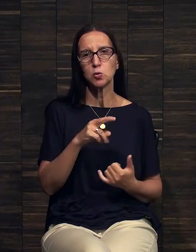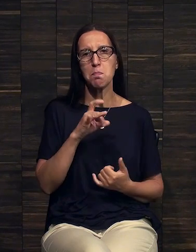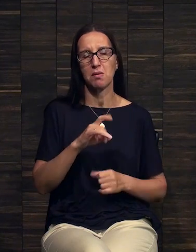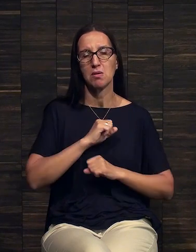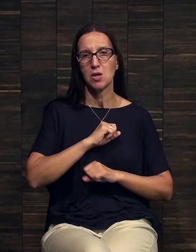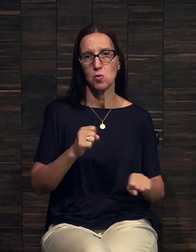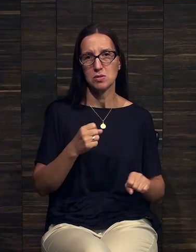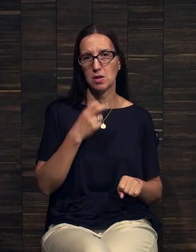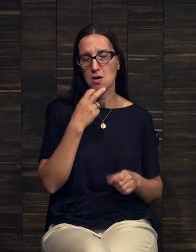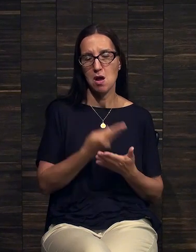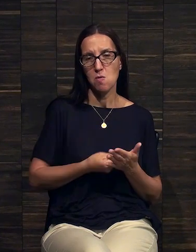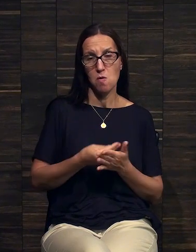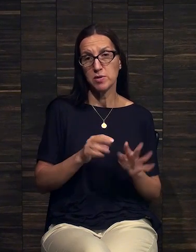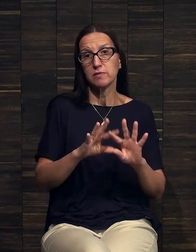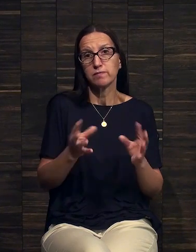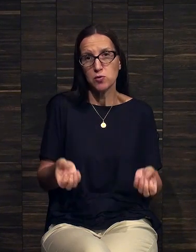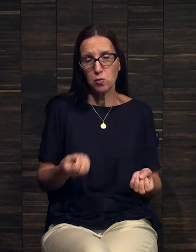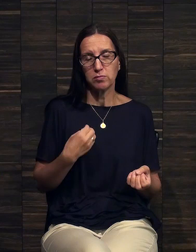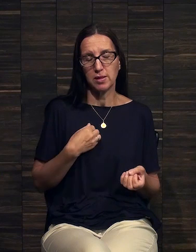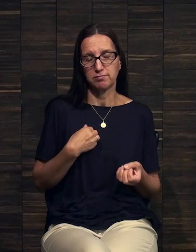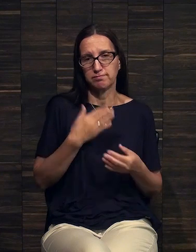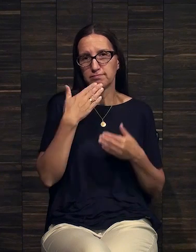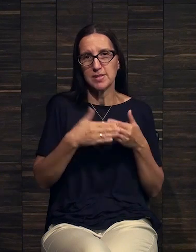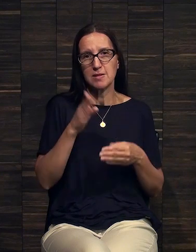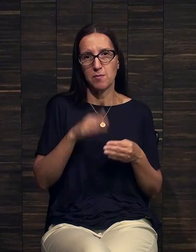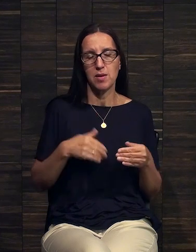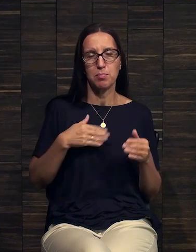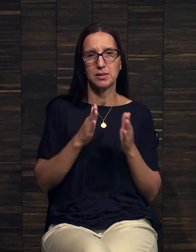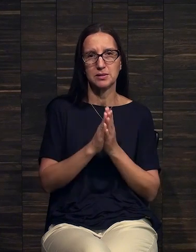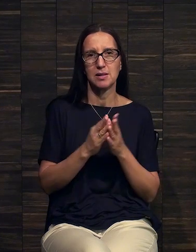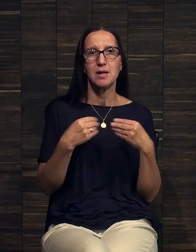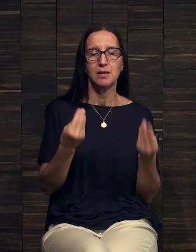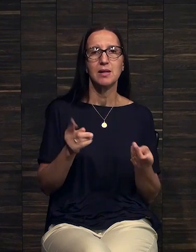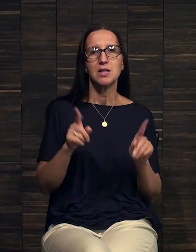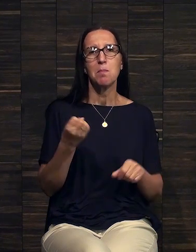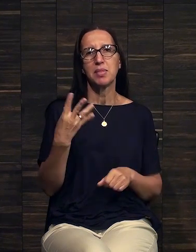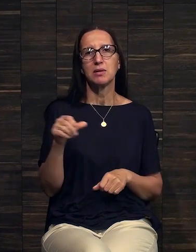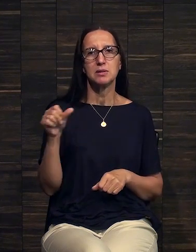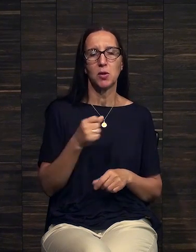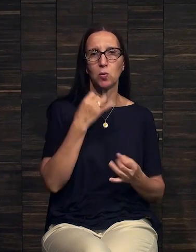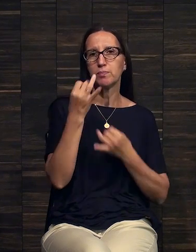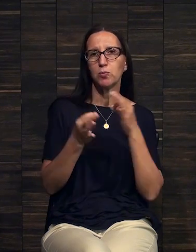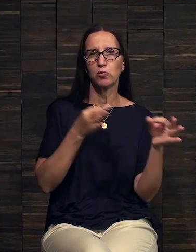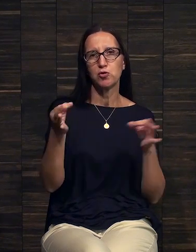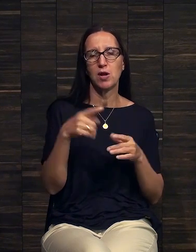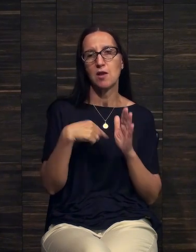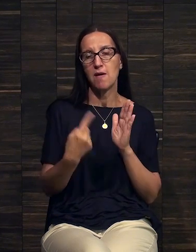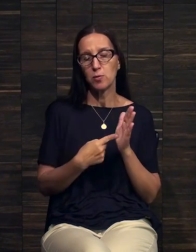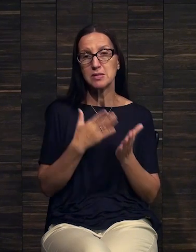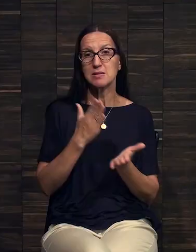sophisticated than in any other superhero comics. And I would like to stop